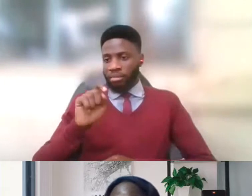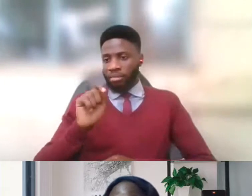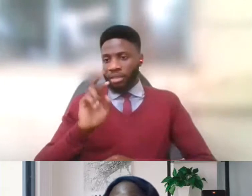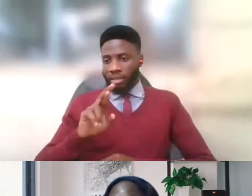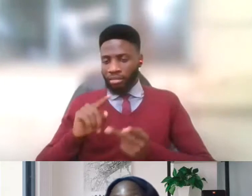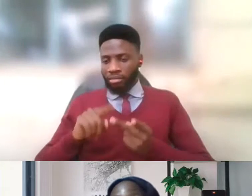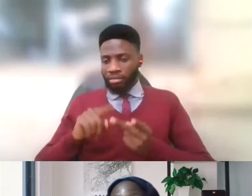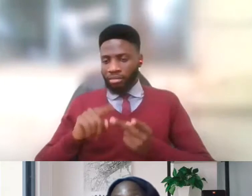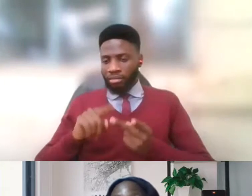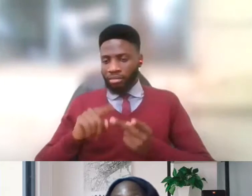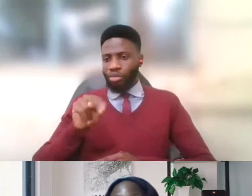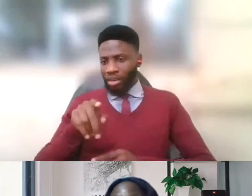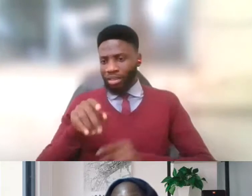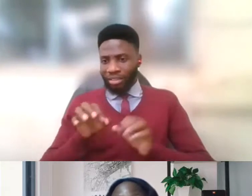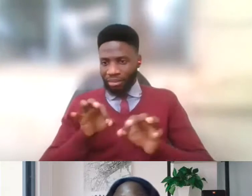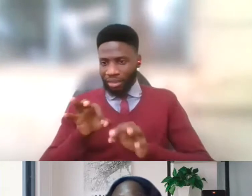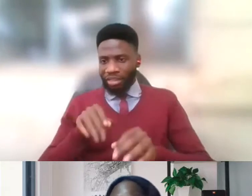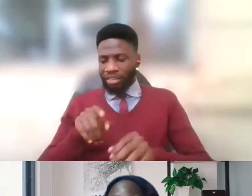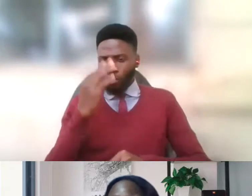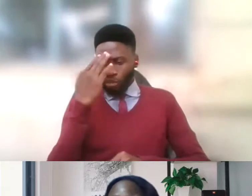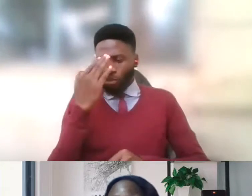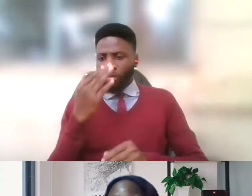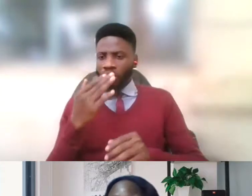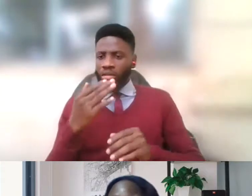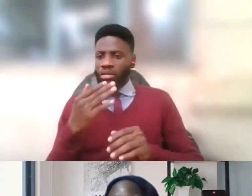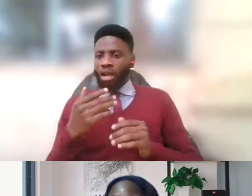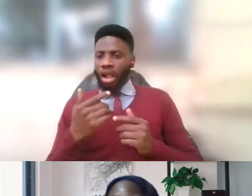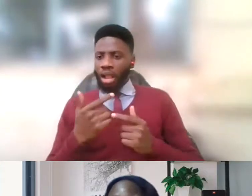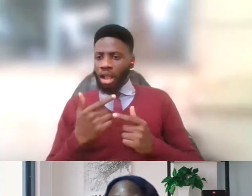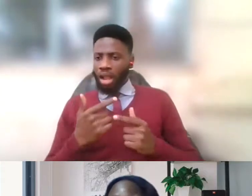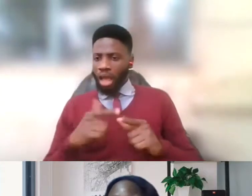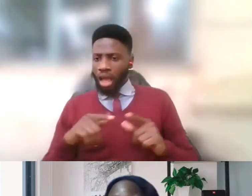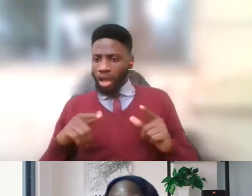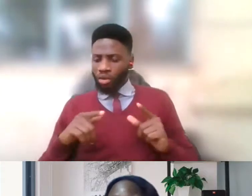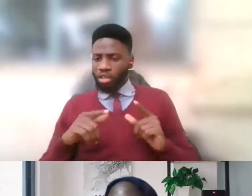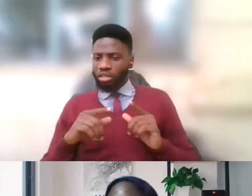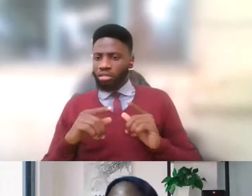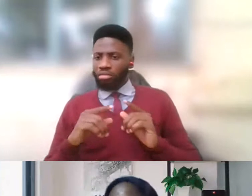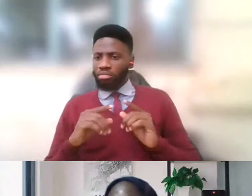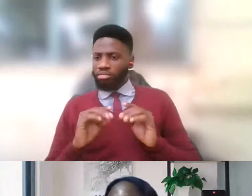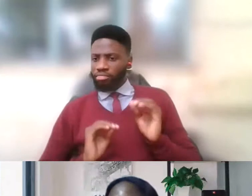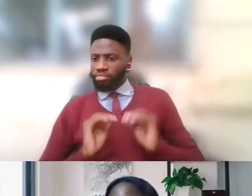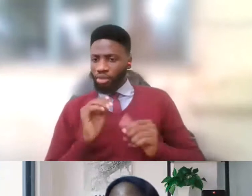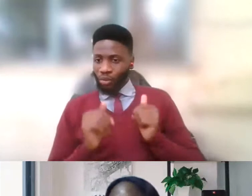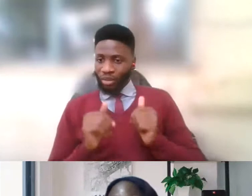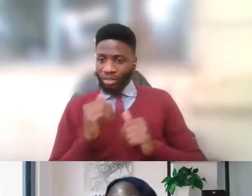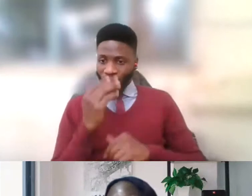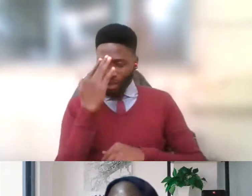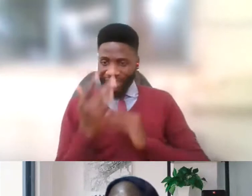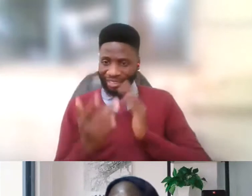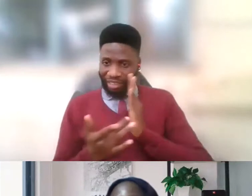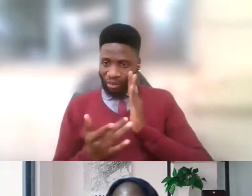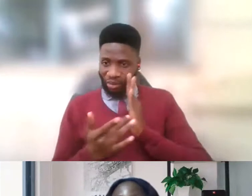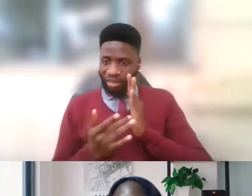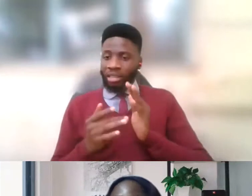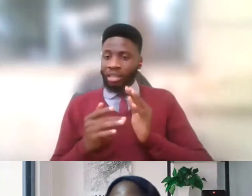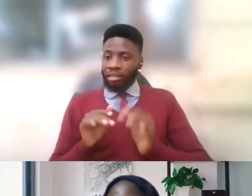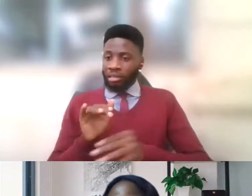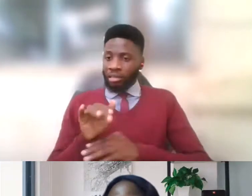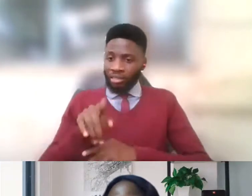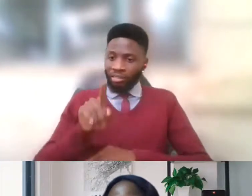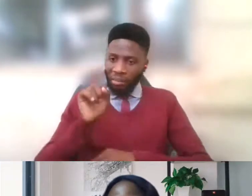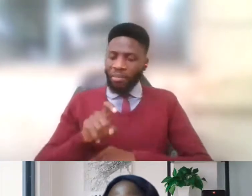framework or their knowledge as a consequence of that exploration, and then evolve to something different, are more likely to be the